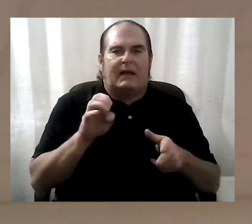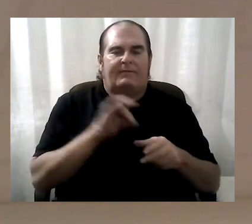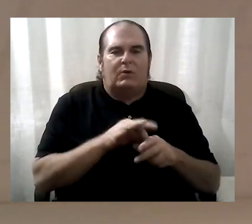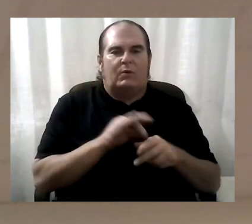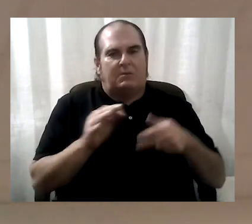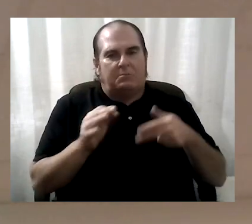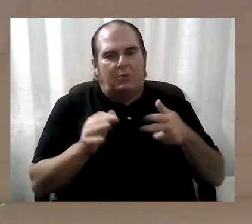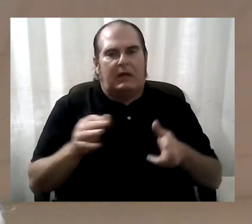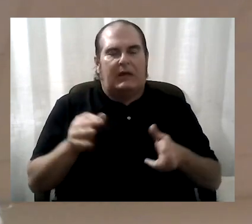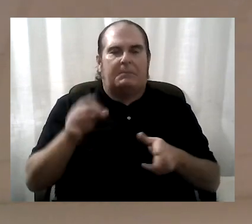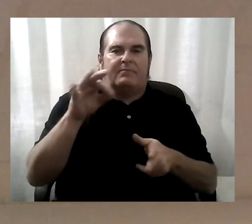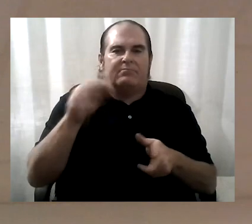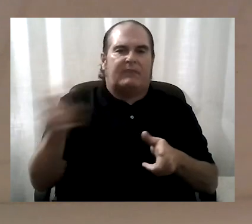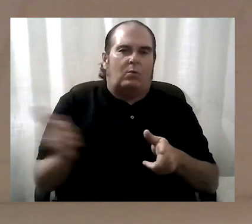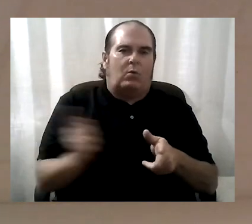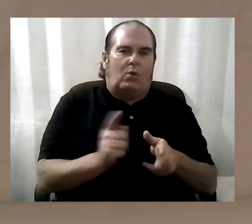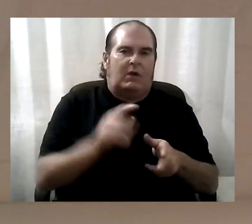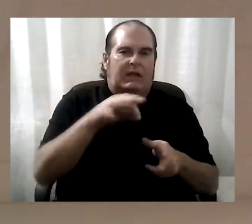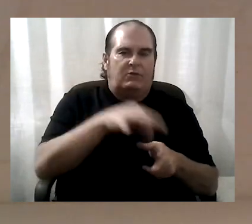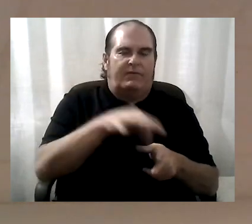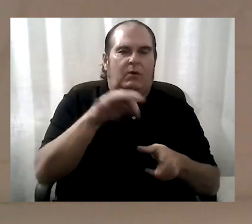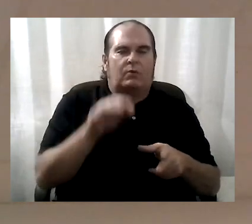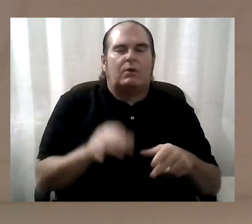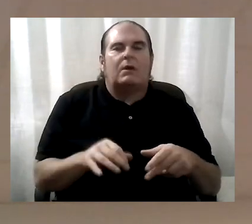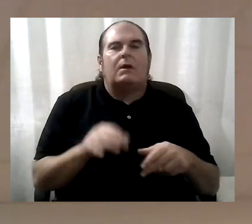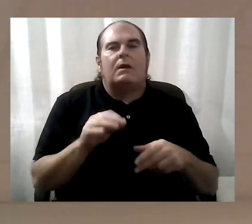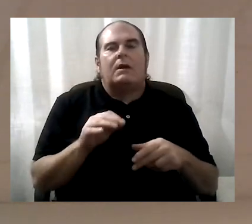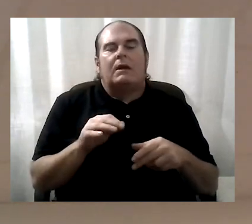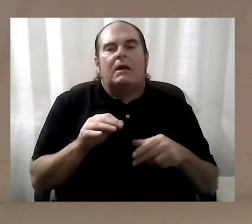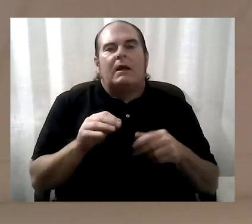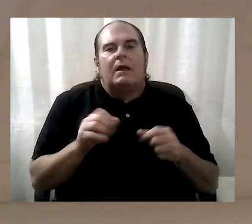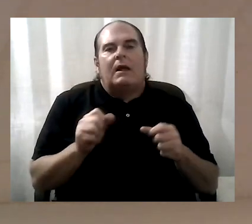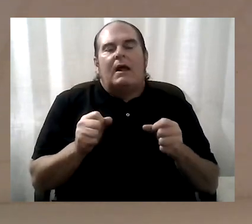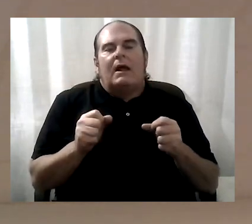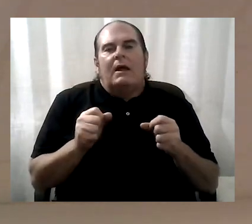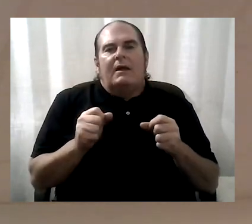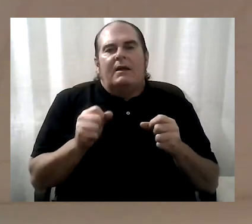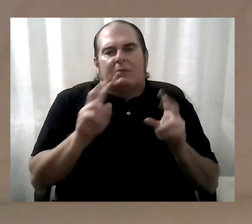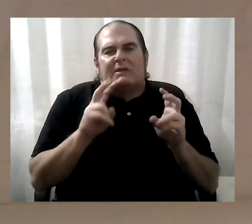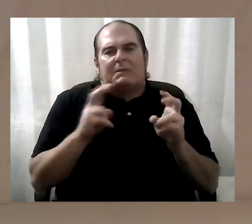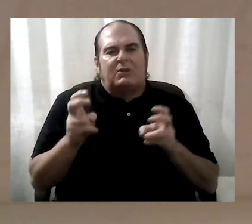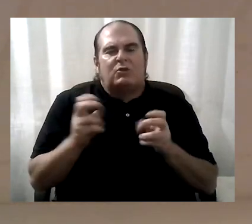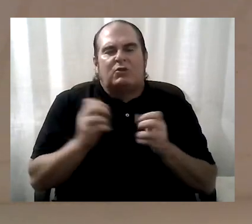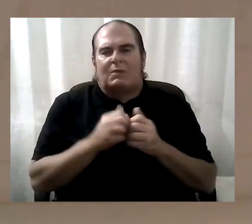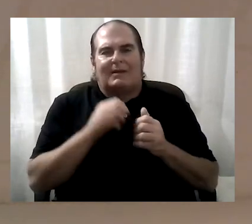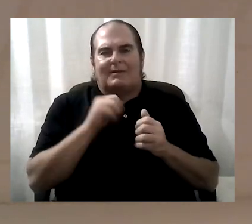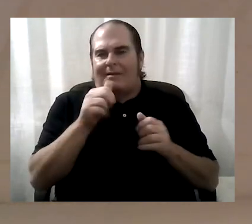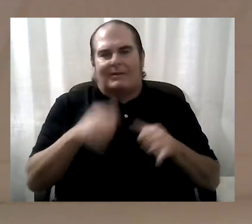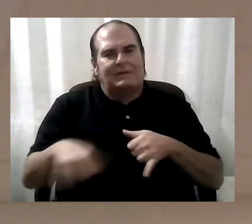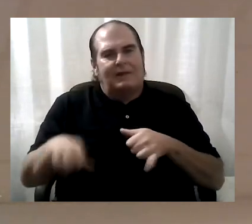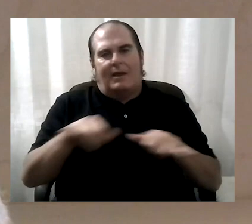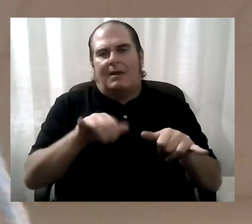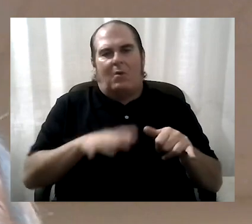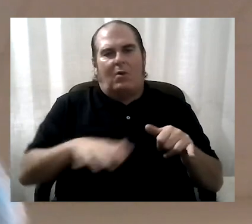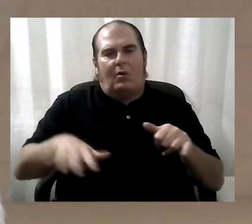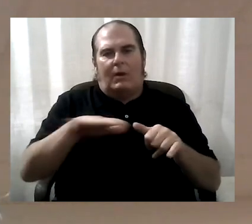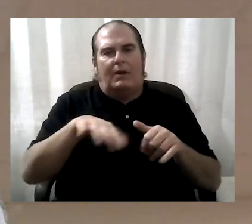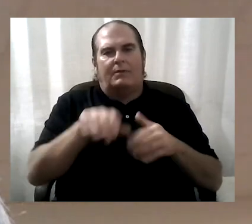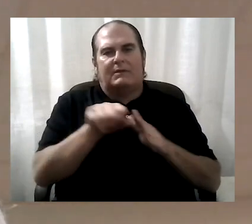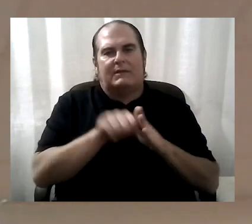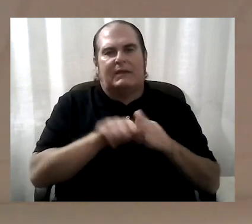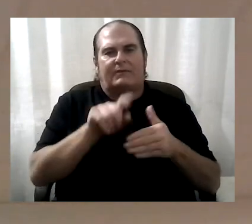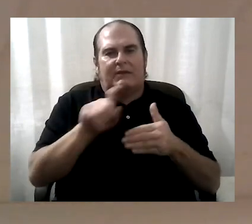election cycle. A lot had to do with inconsistencies around the state and those sorts of things. So two bills